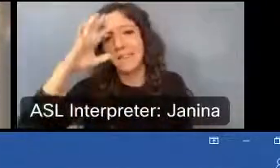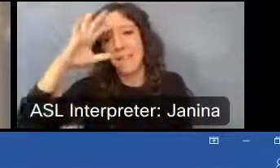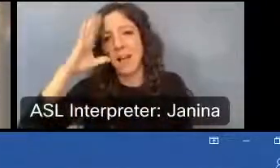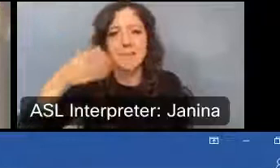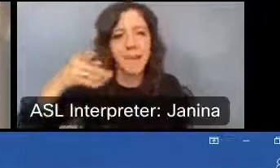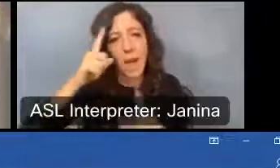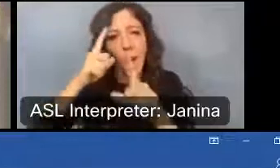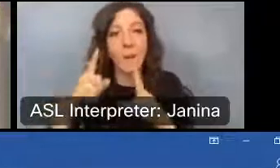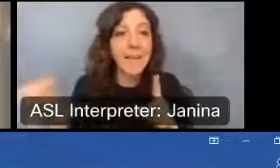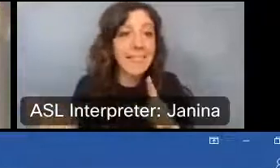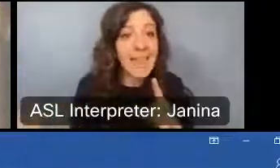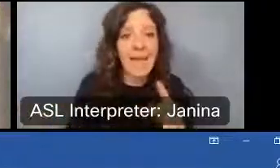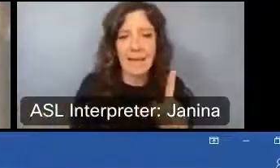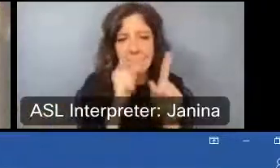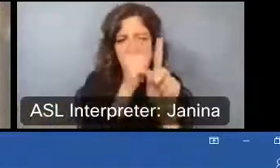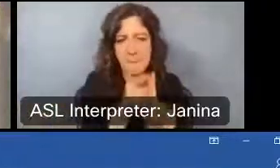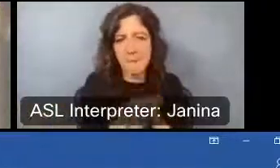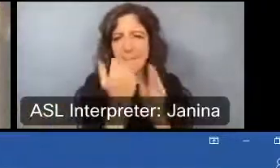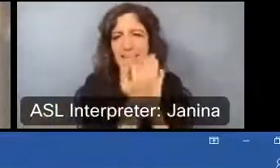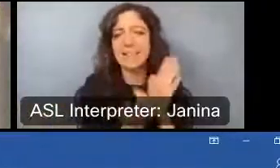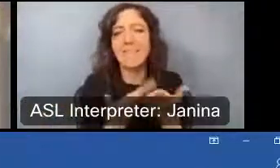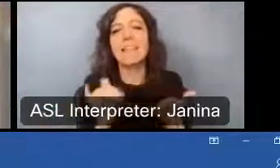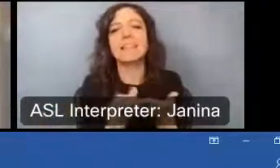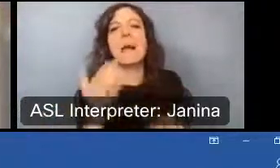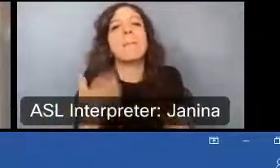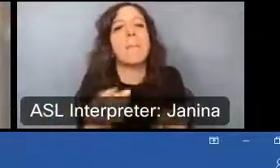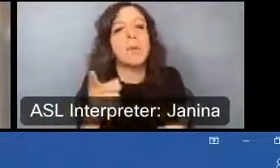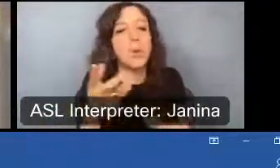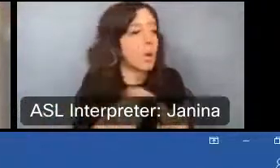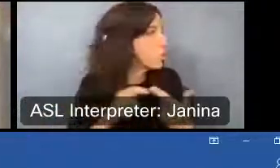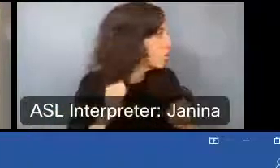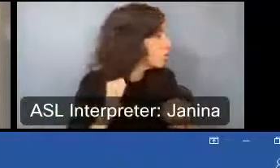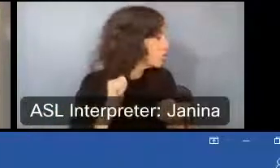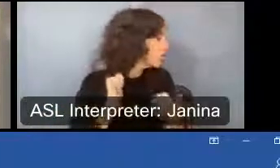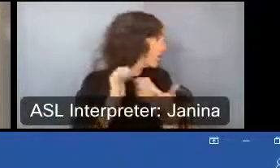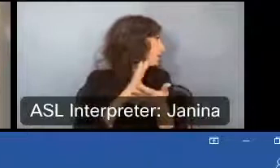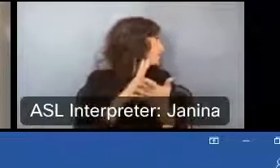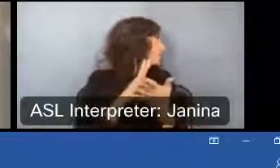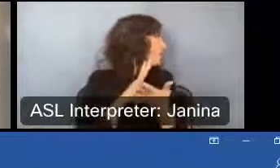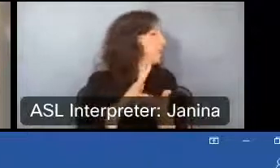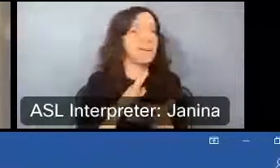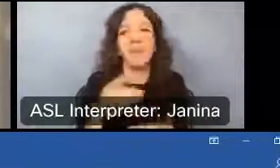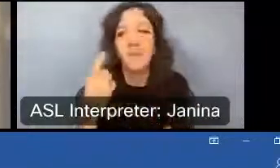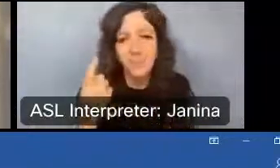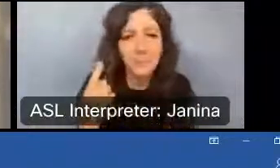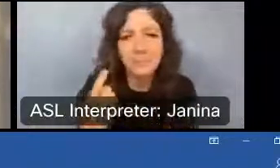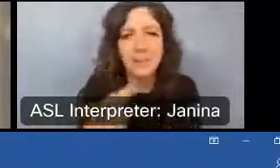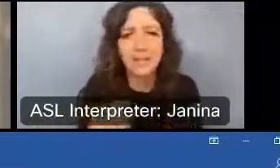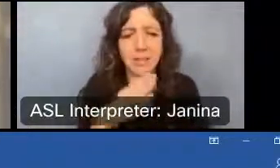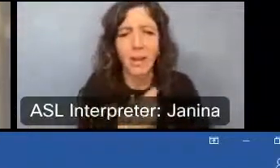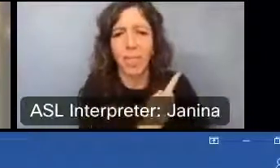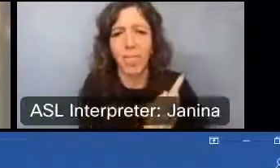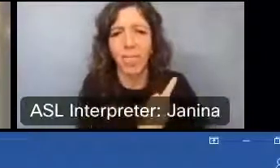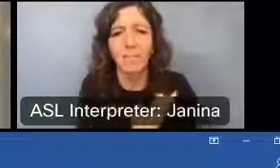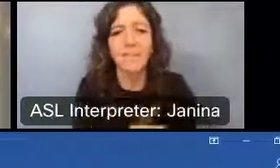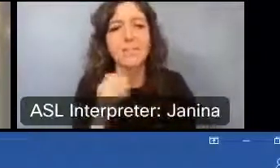different things that you might address, or or one of these with the list that you might address. Next